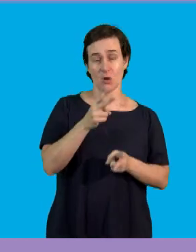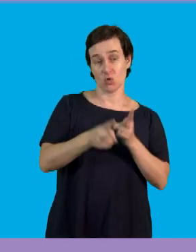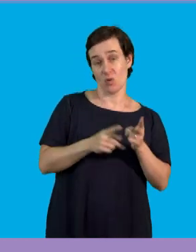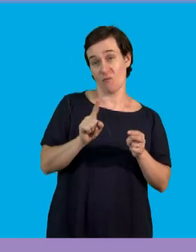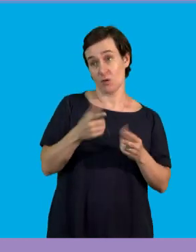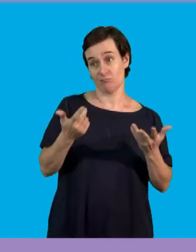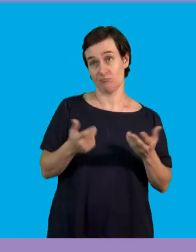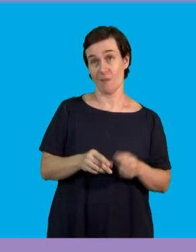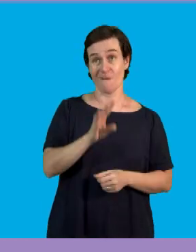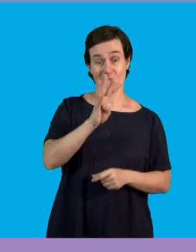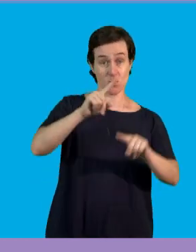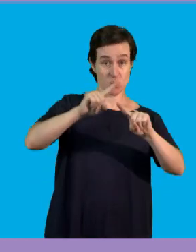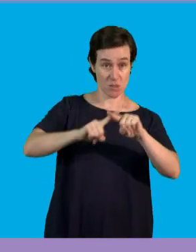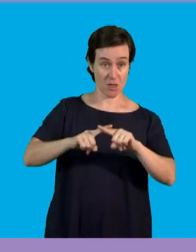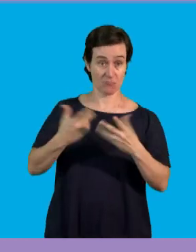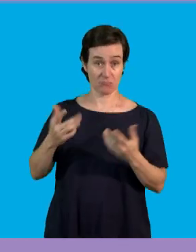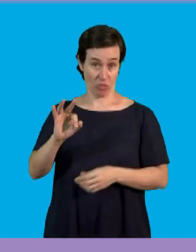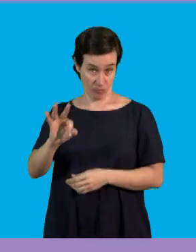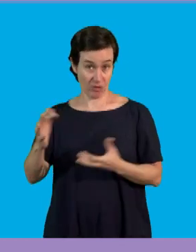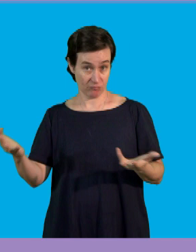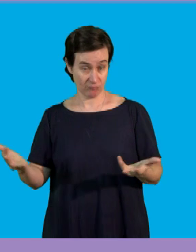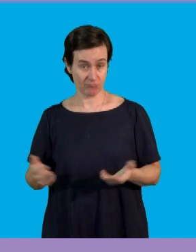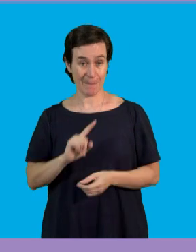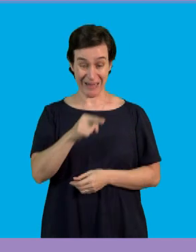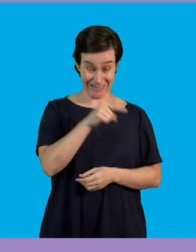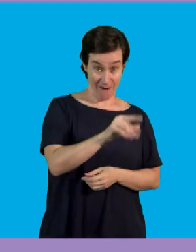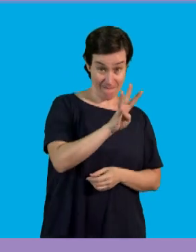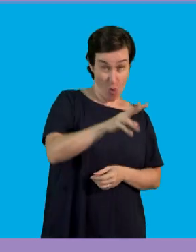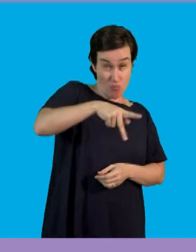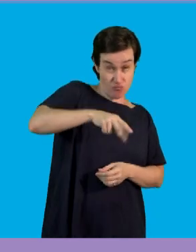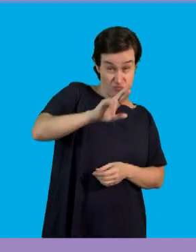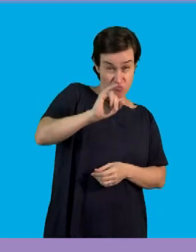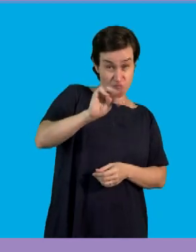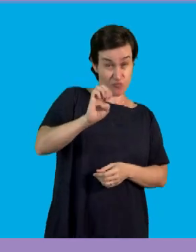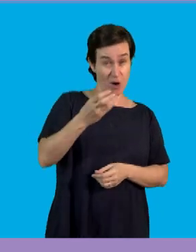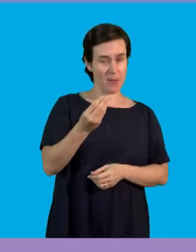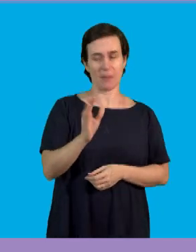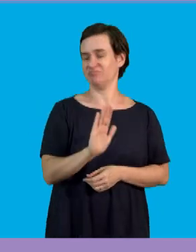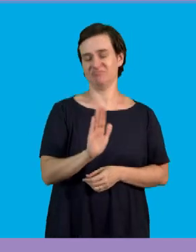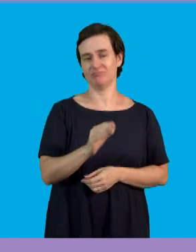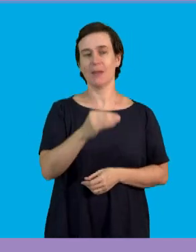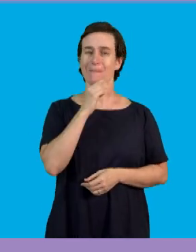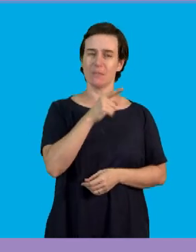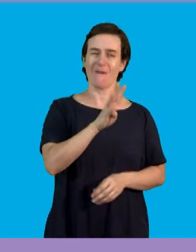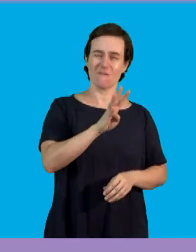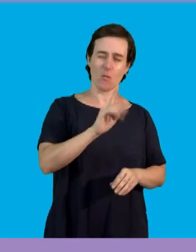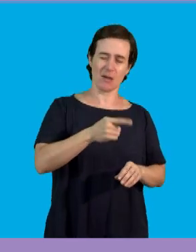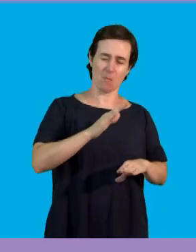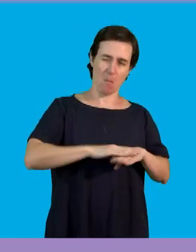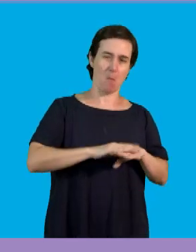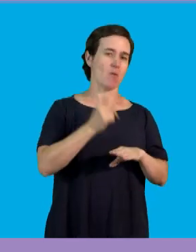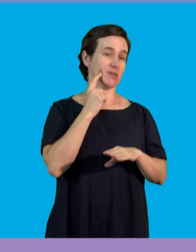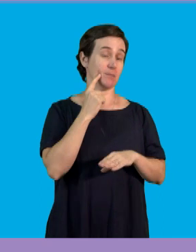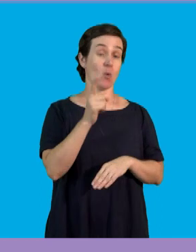that 12 is 4 multiplied by 3. But because 4 is not a prime number, we need to break it down even